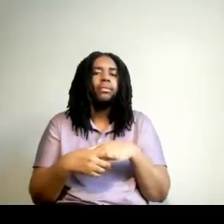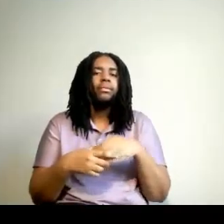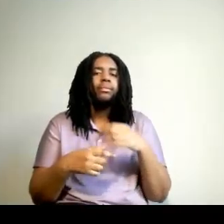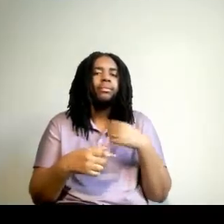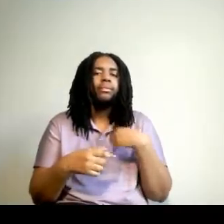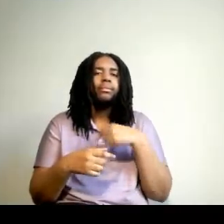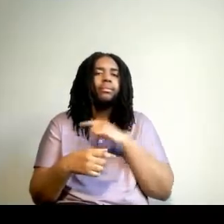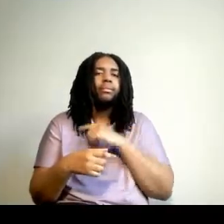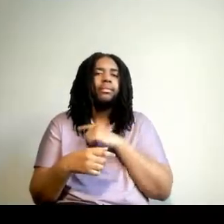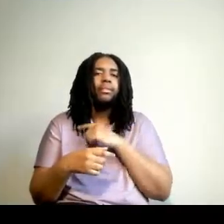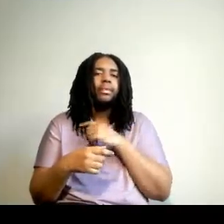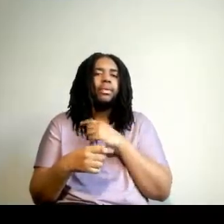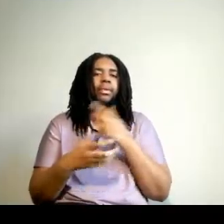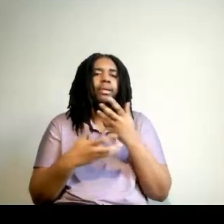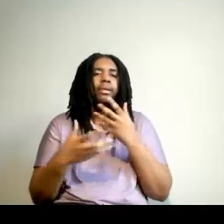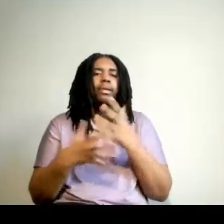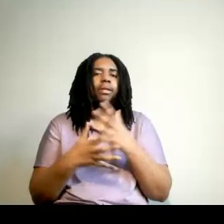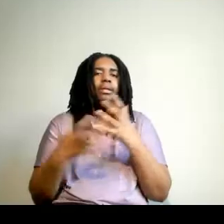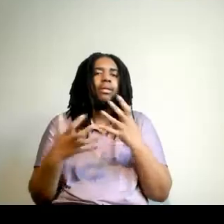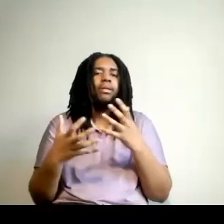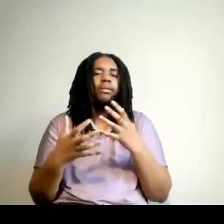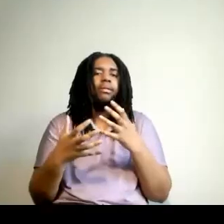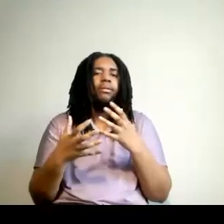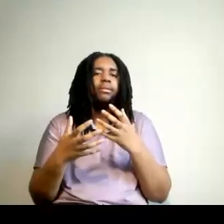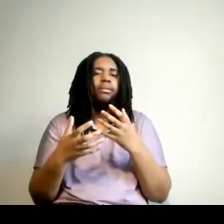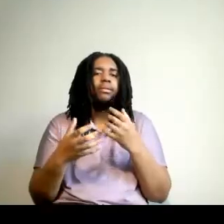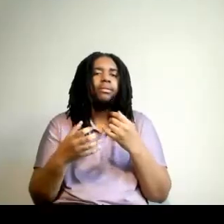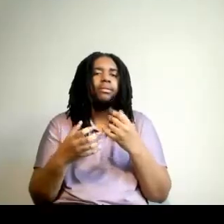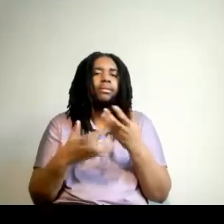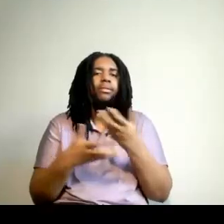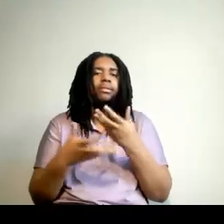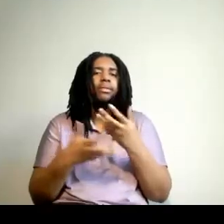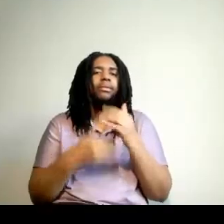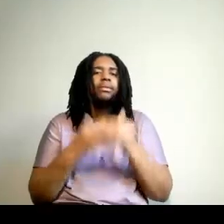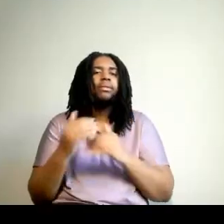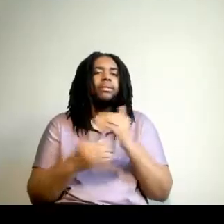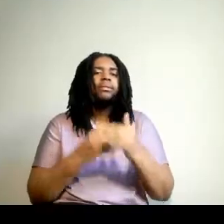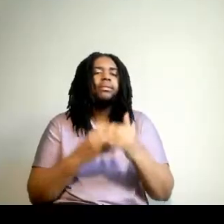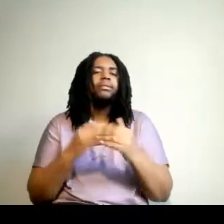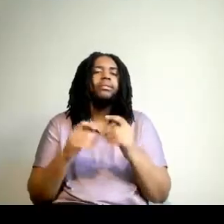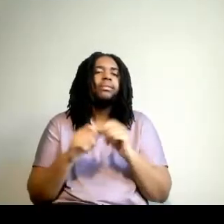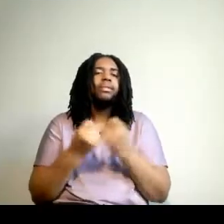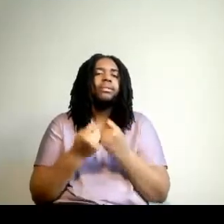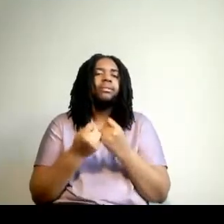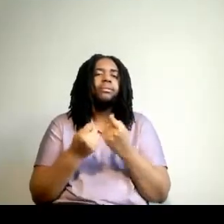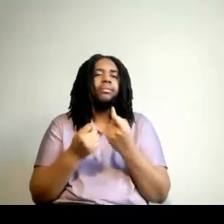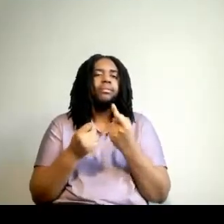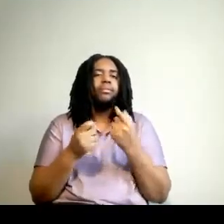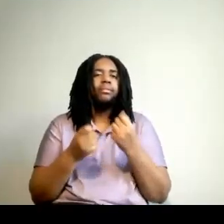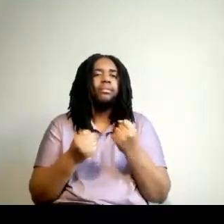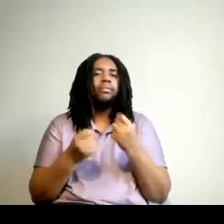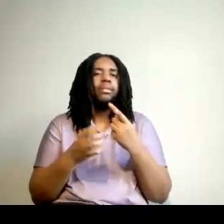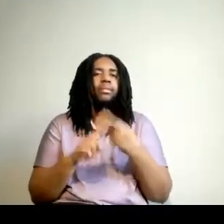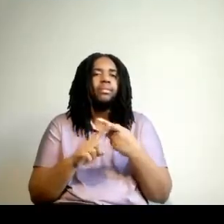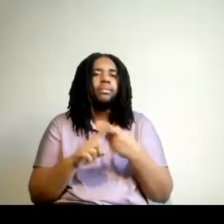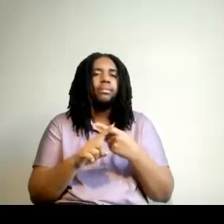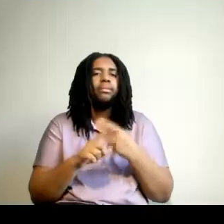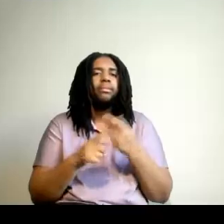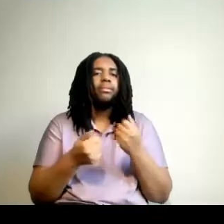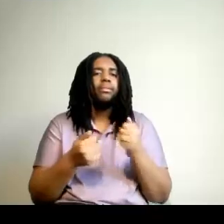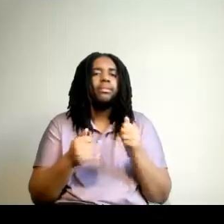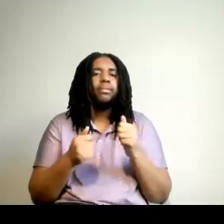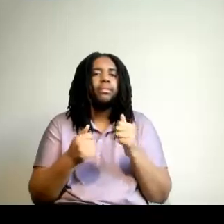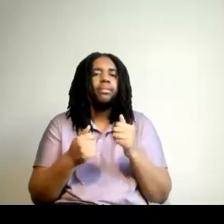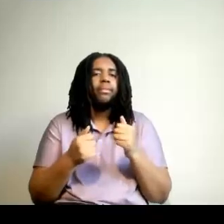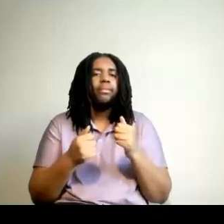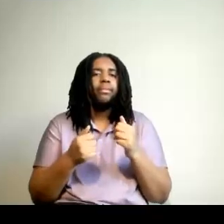a lot of interactive processes as a team over a period of several months, where we started to take all of that information that